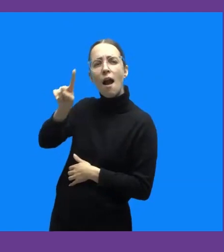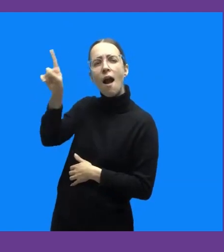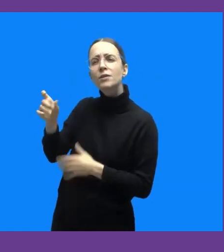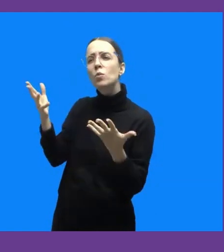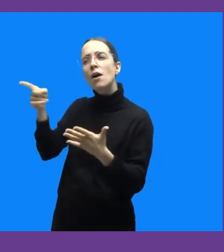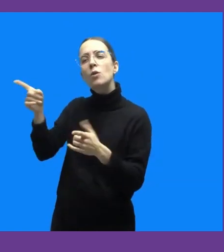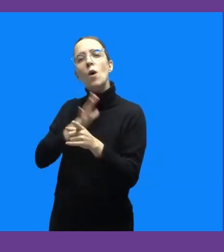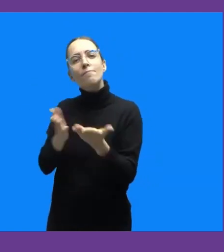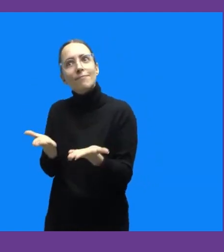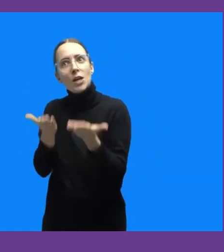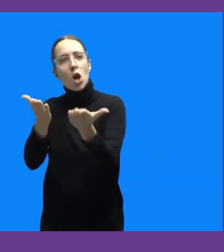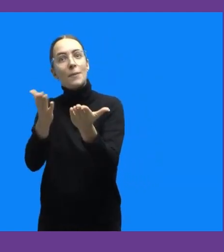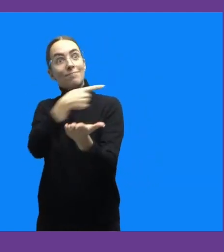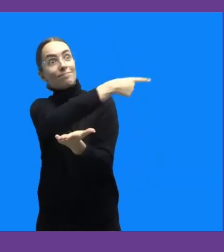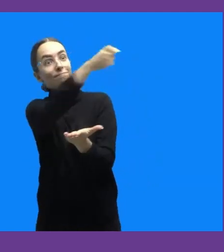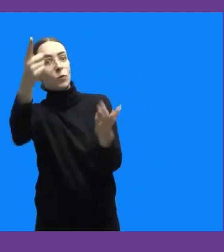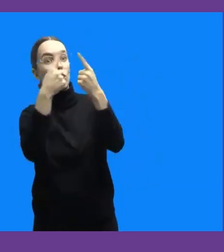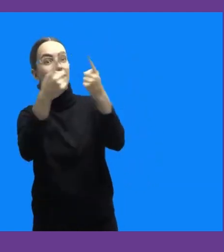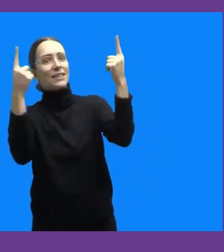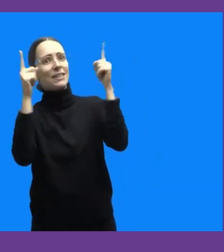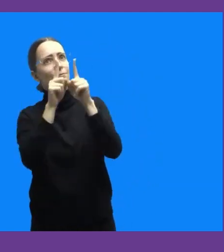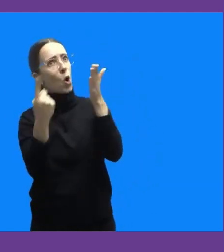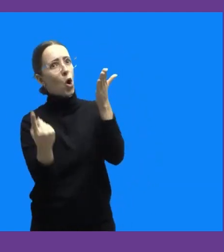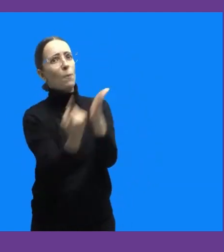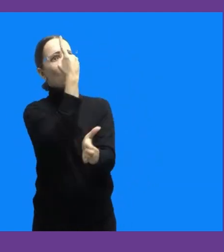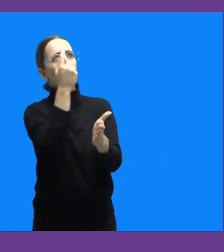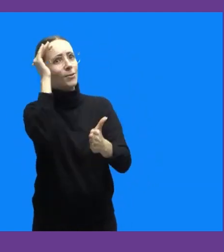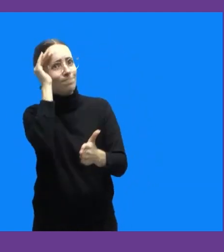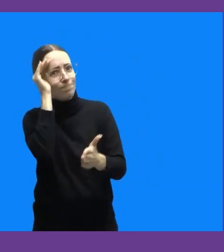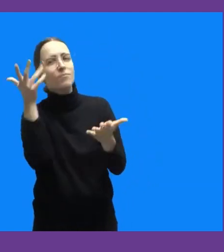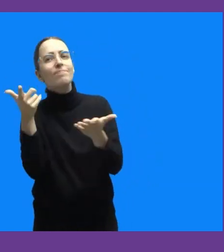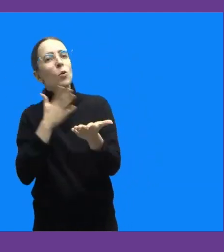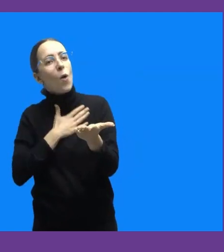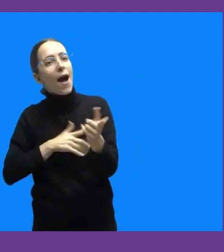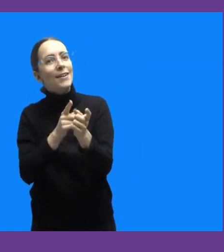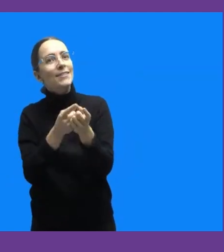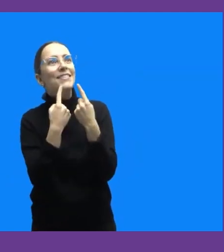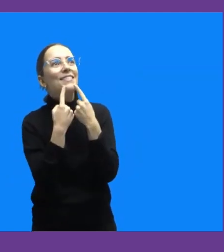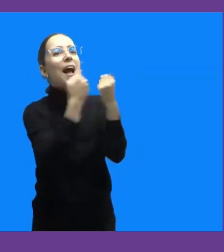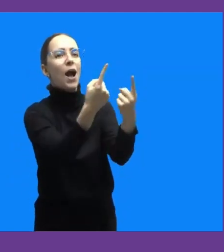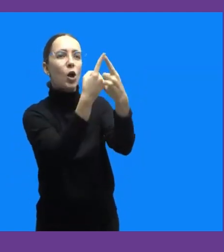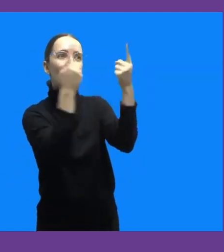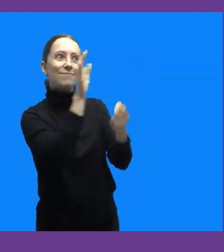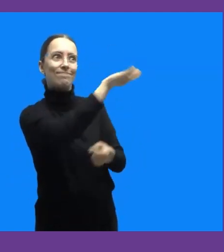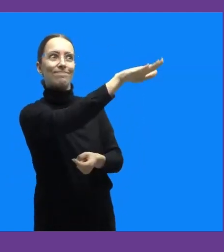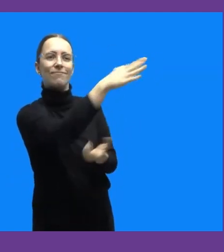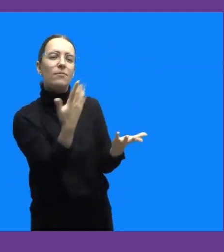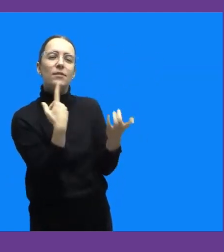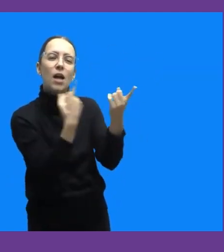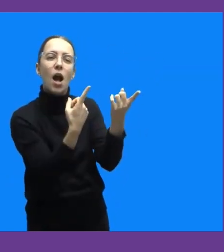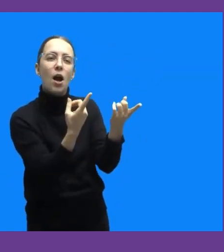I see it as an opportunity, but what do you recommend? Well, again, back to the standards. That's where all the